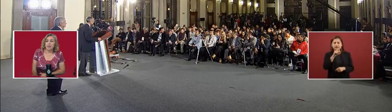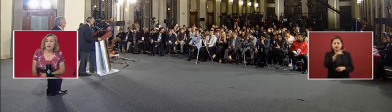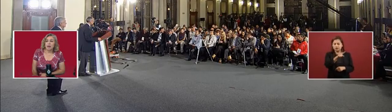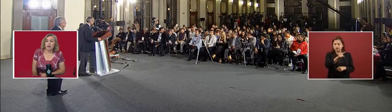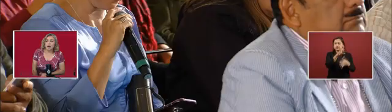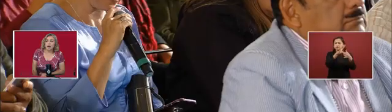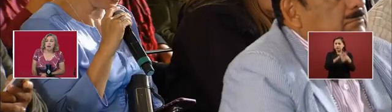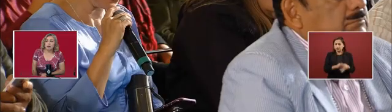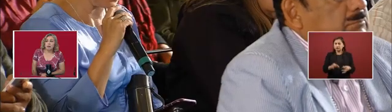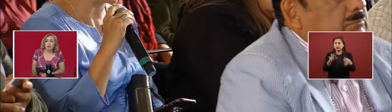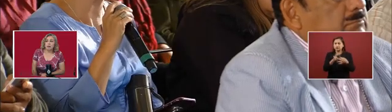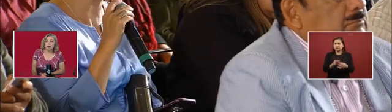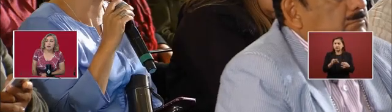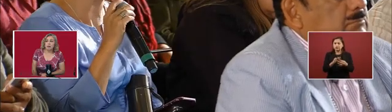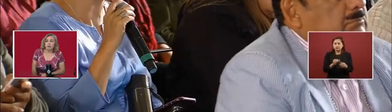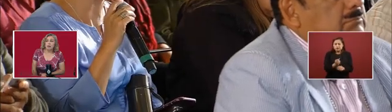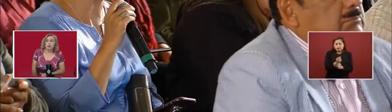looks like there's more questions.